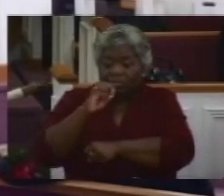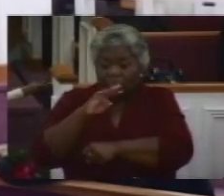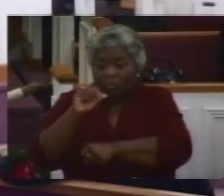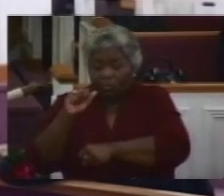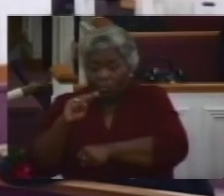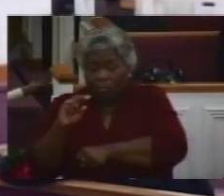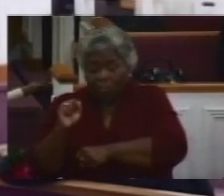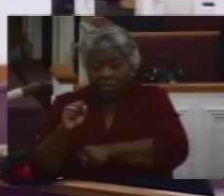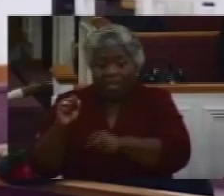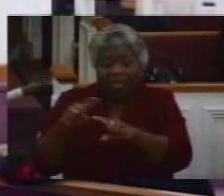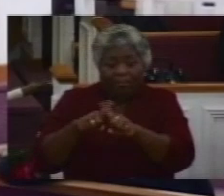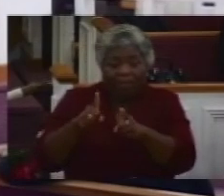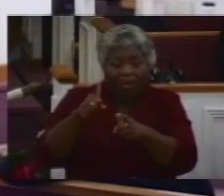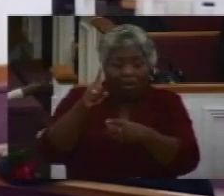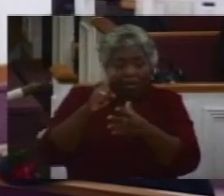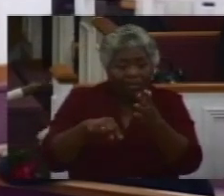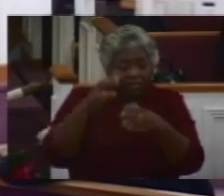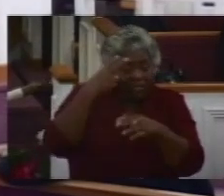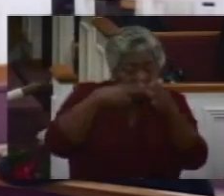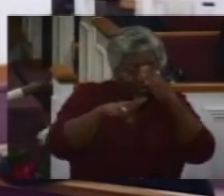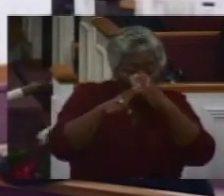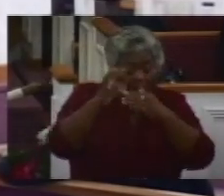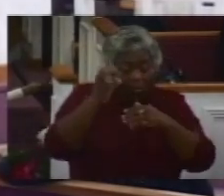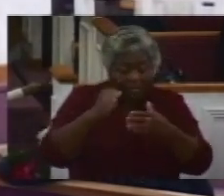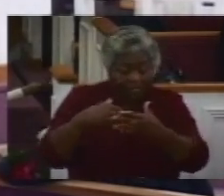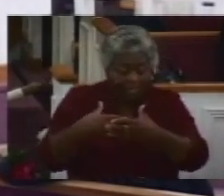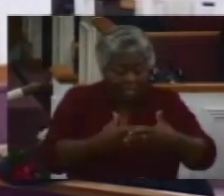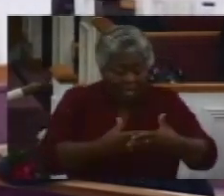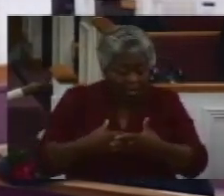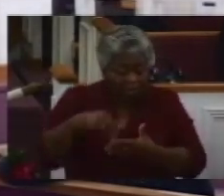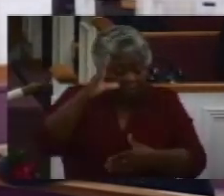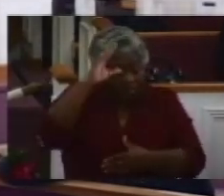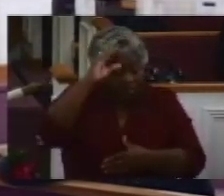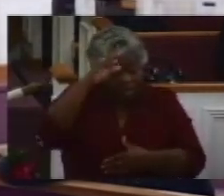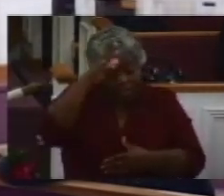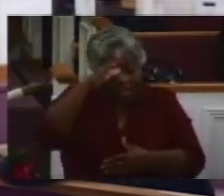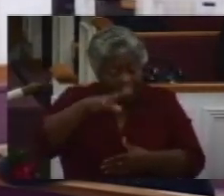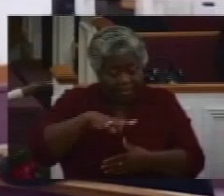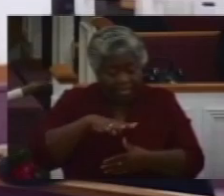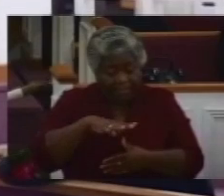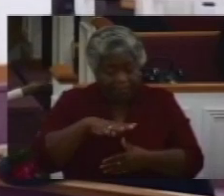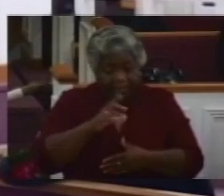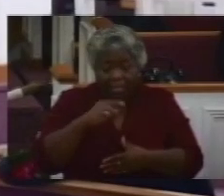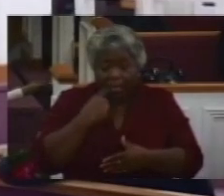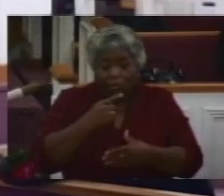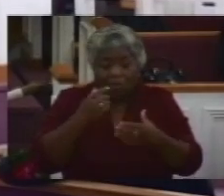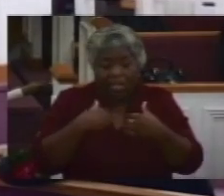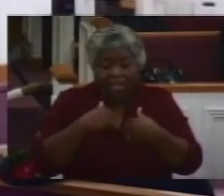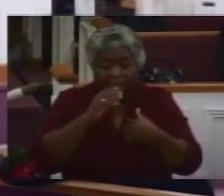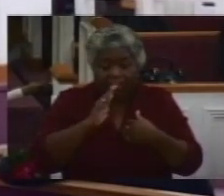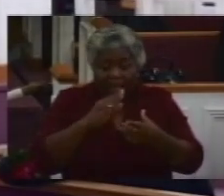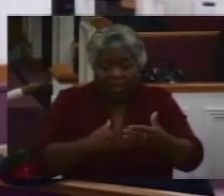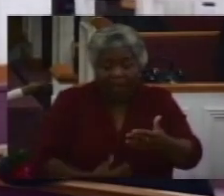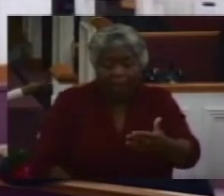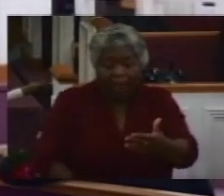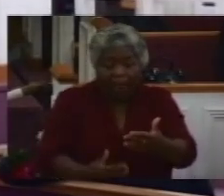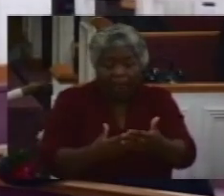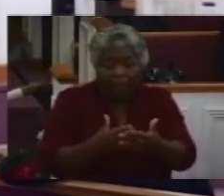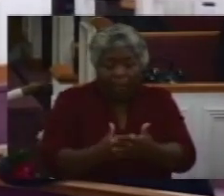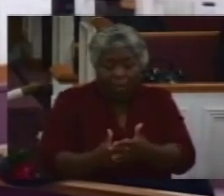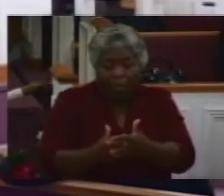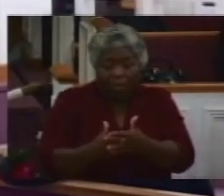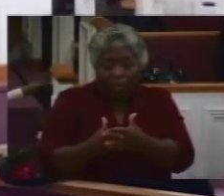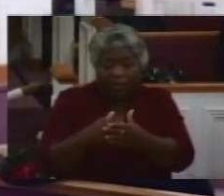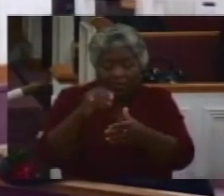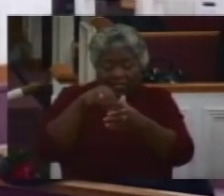was a boy, a baby, a man who had been born